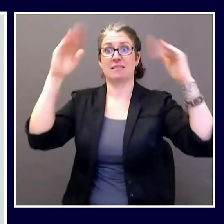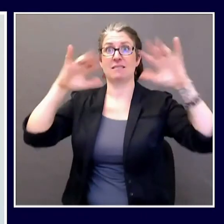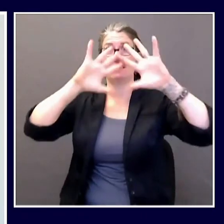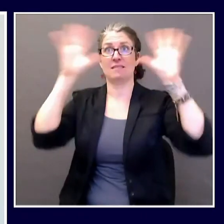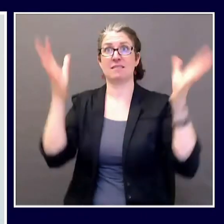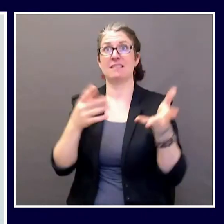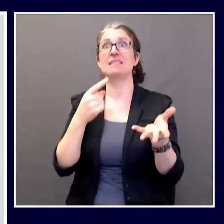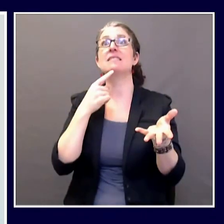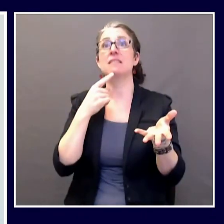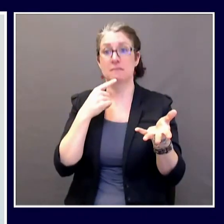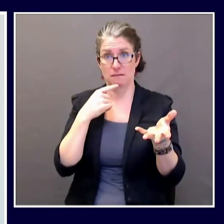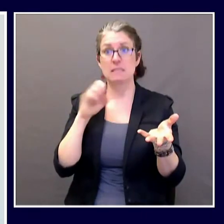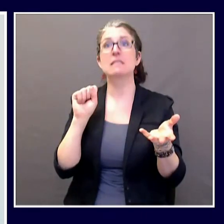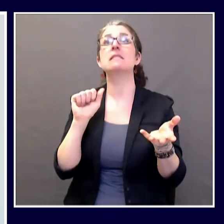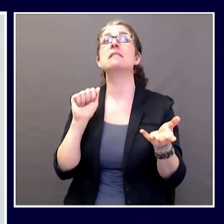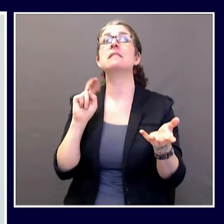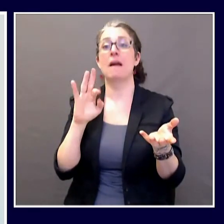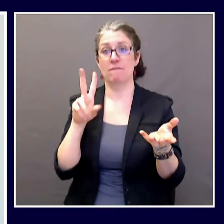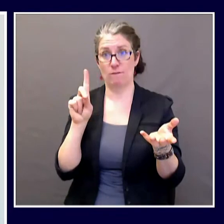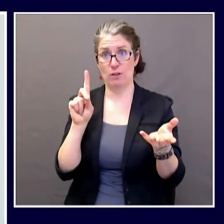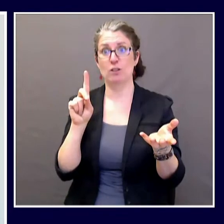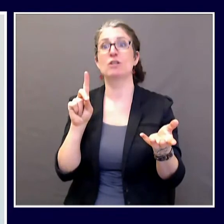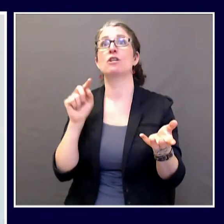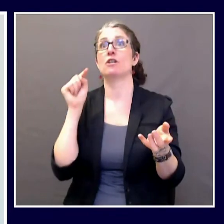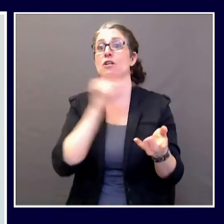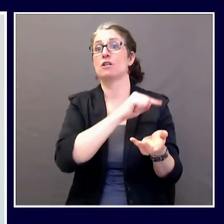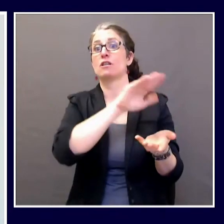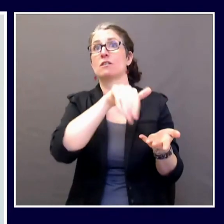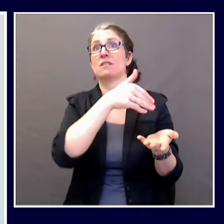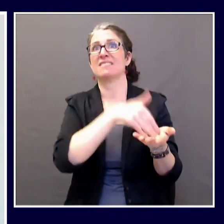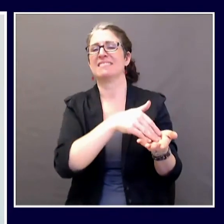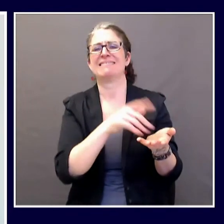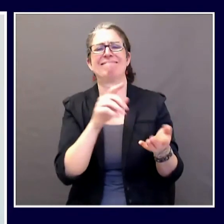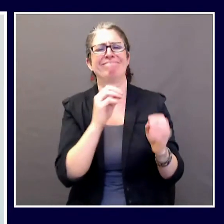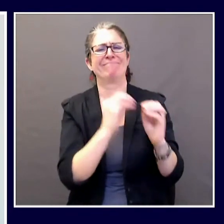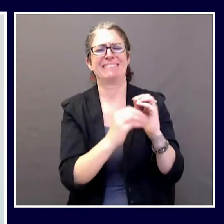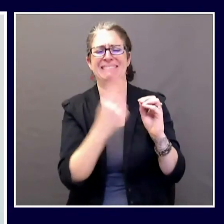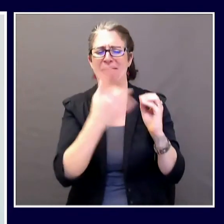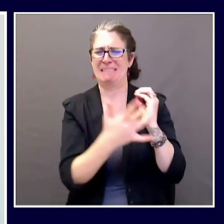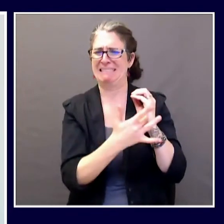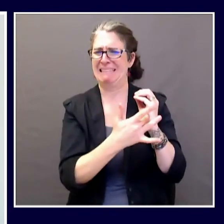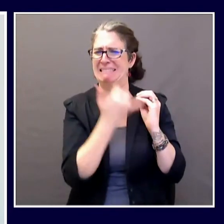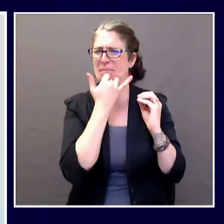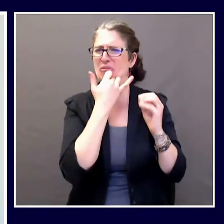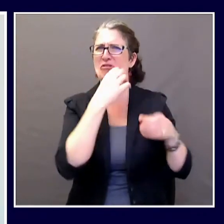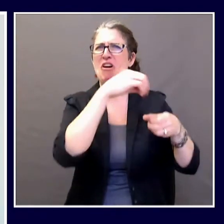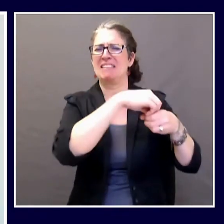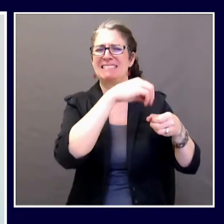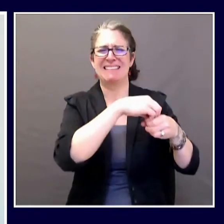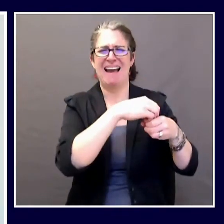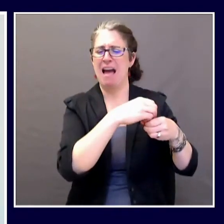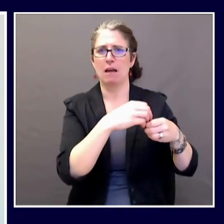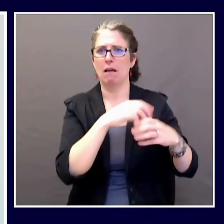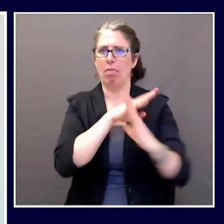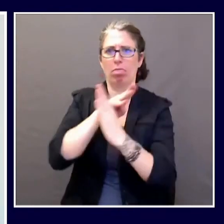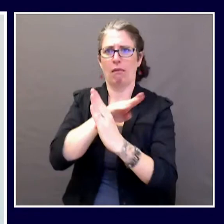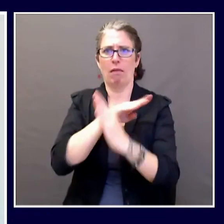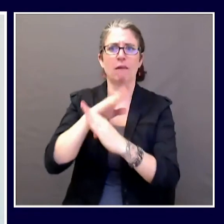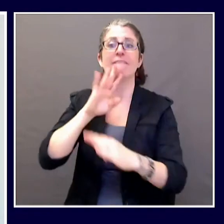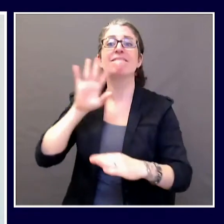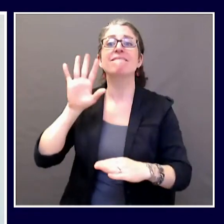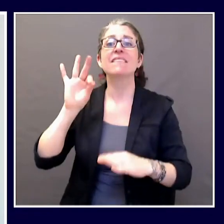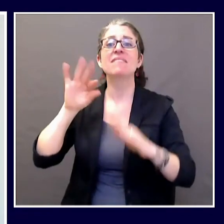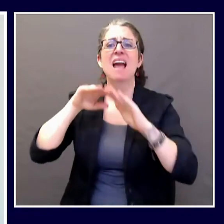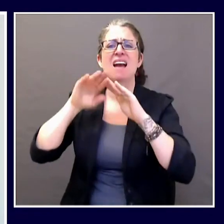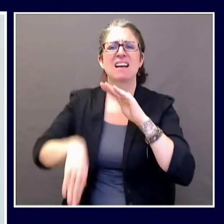these administrative concerns, especially since those eligibility criteria are expected to keep expanding in the months to come? Sure,